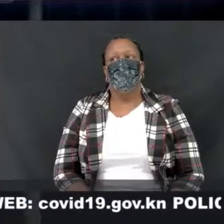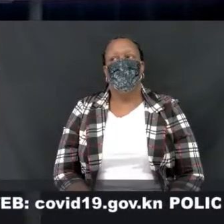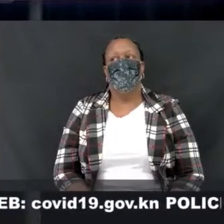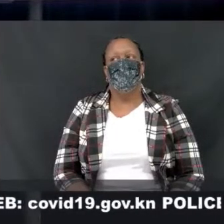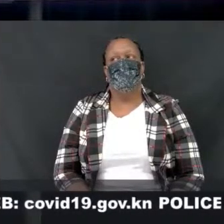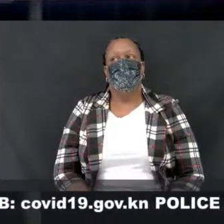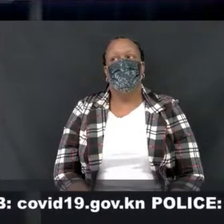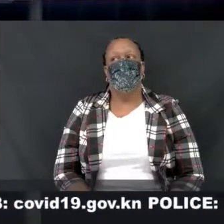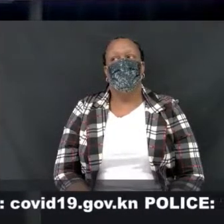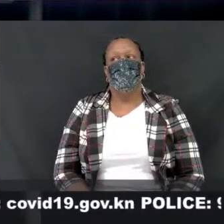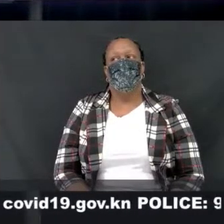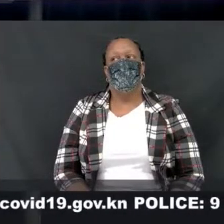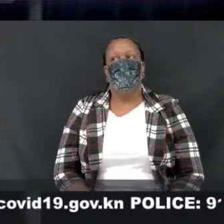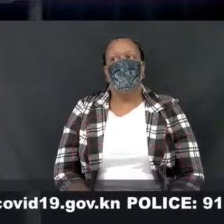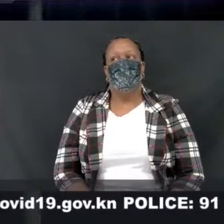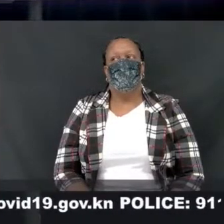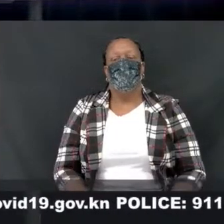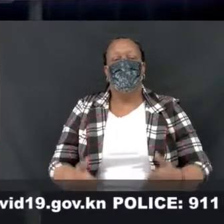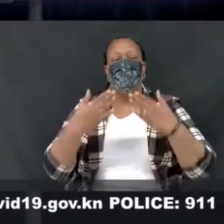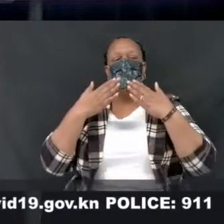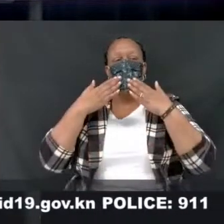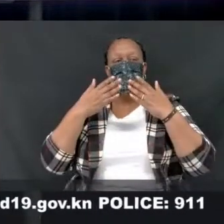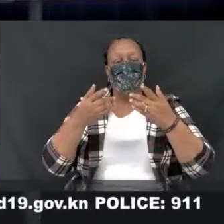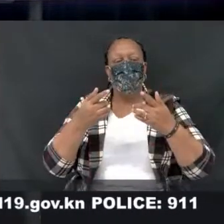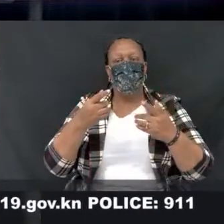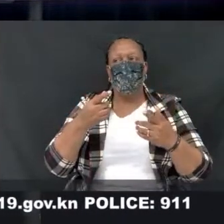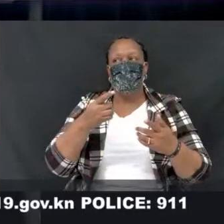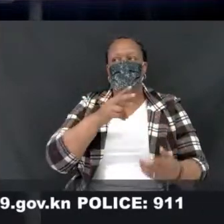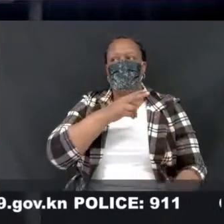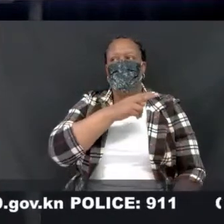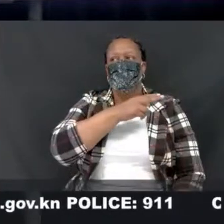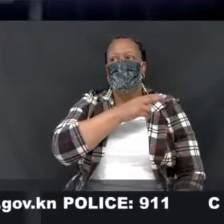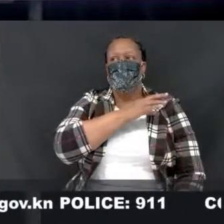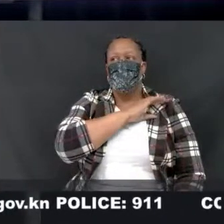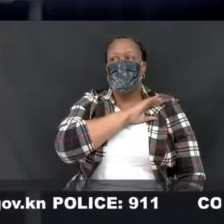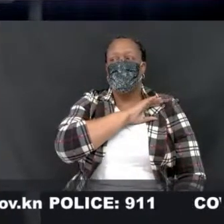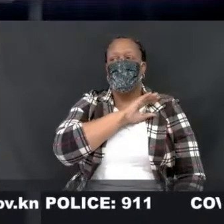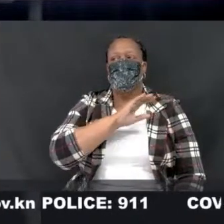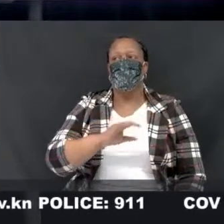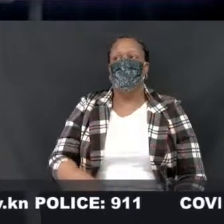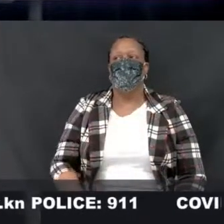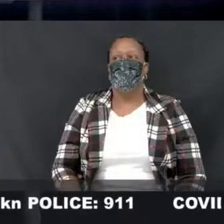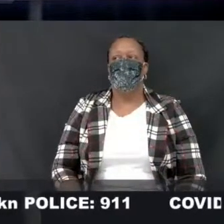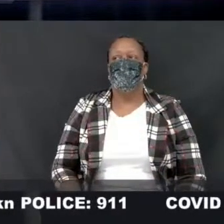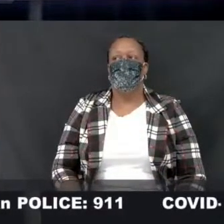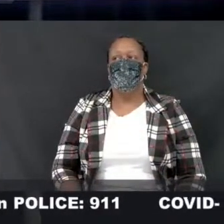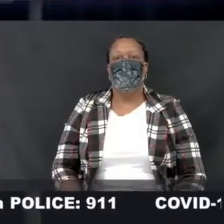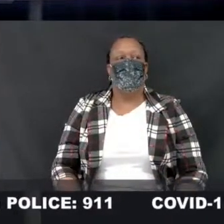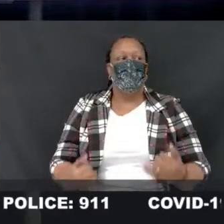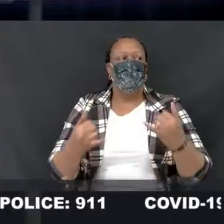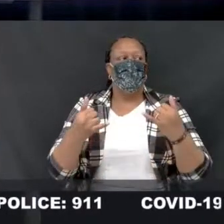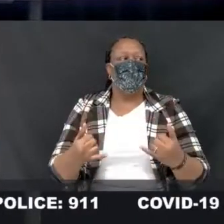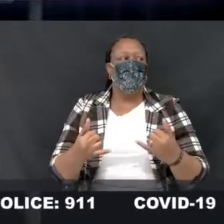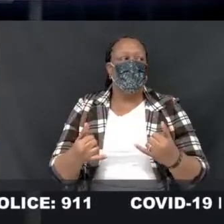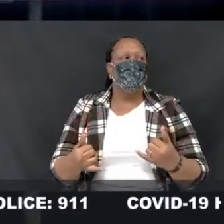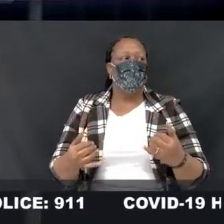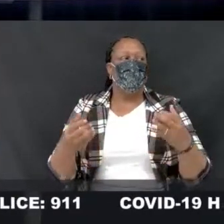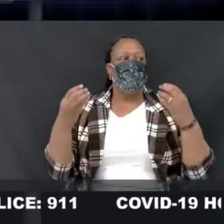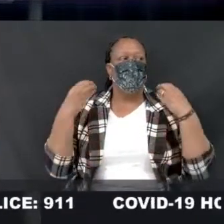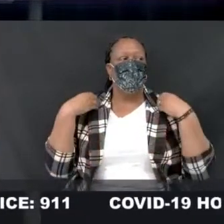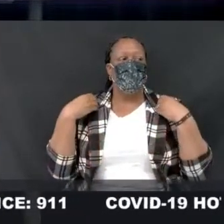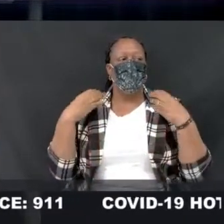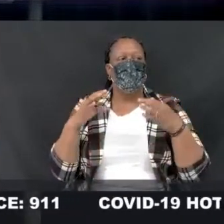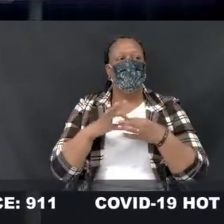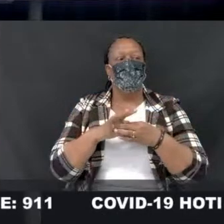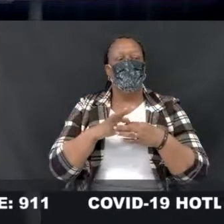Thank you, Superintendent Henry. I will now like to invite Mr. Abdias Samuel, the National